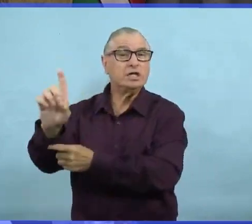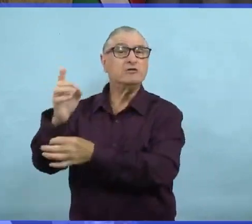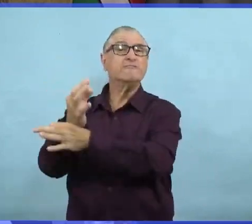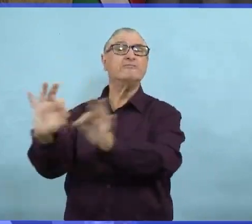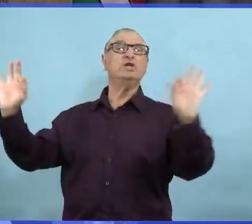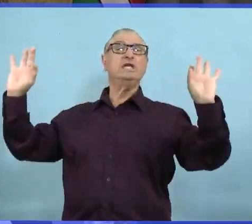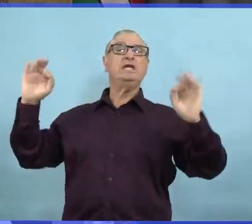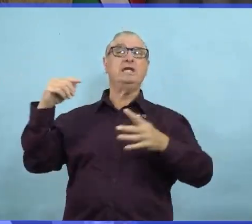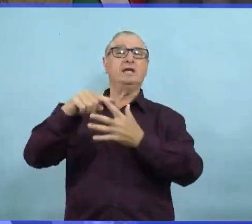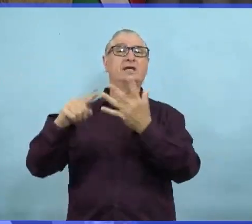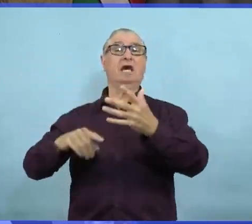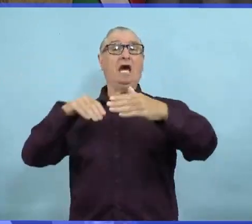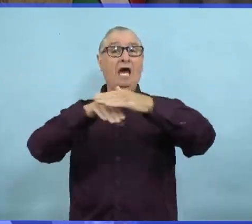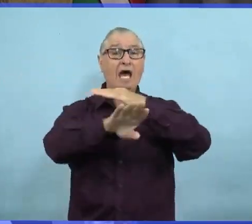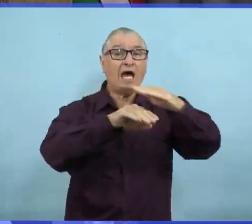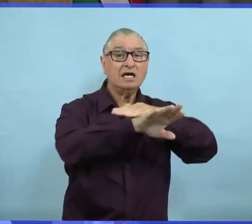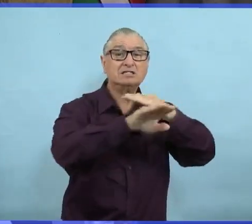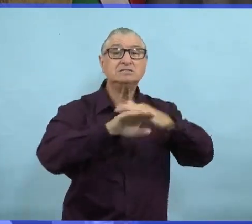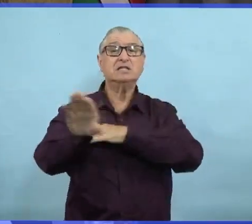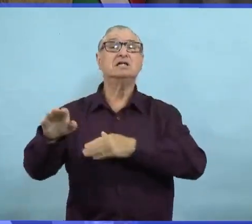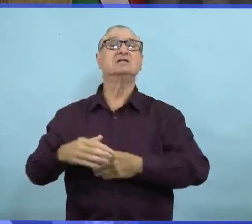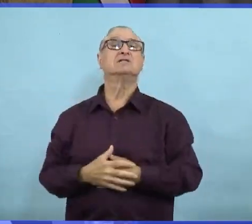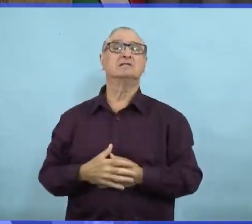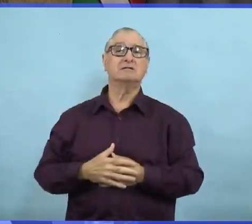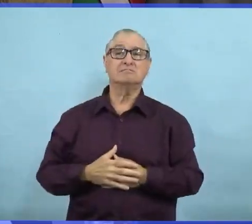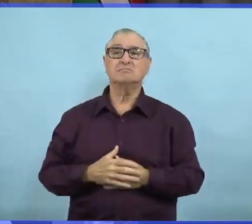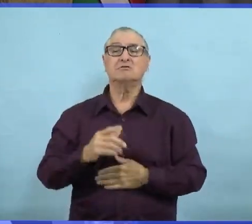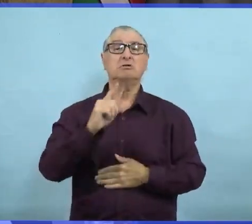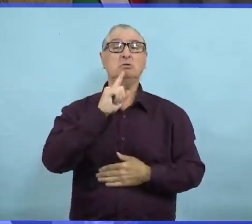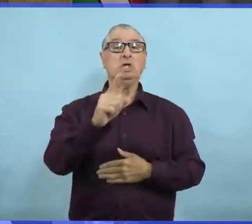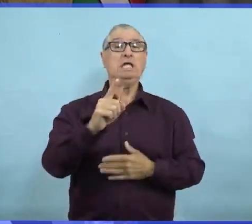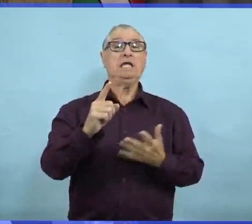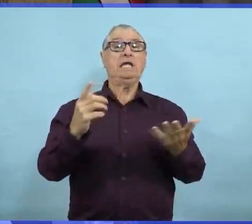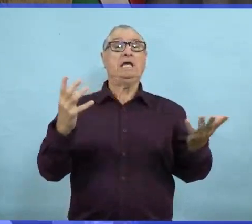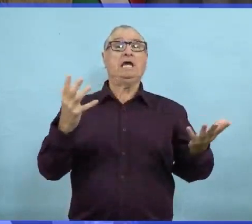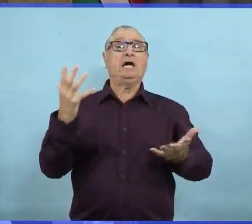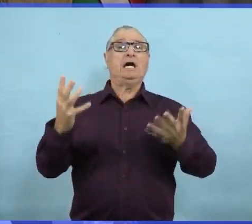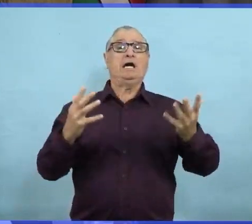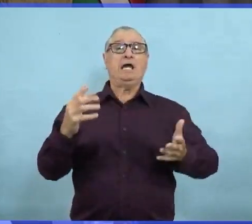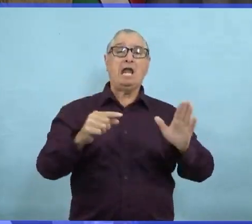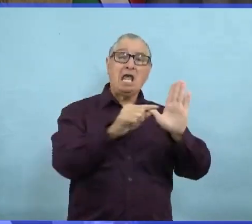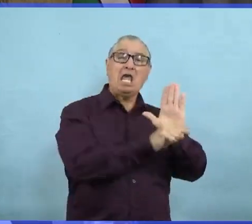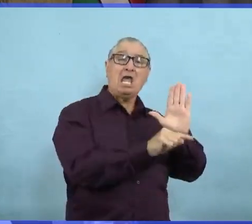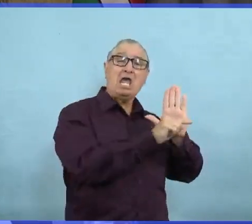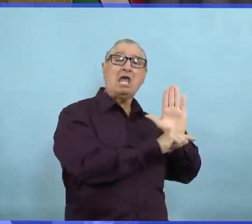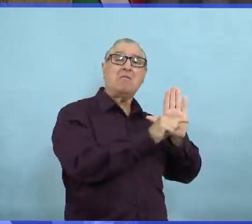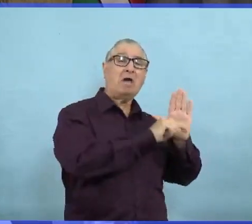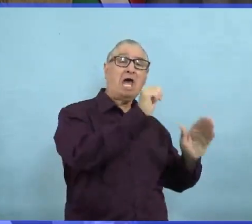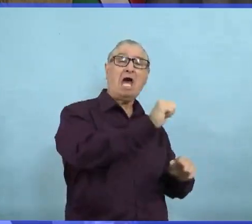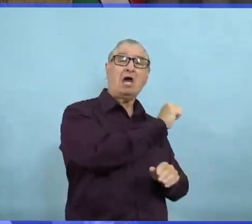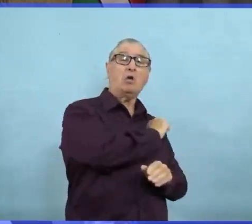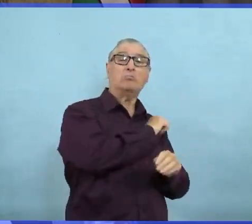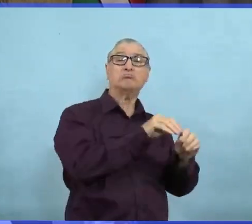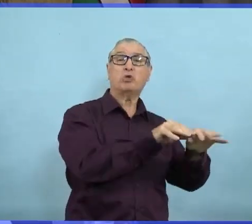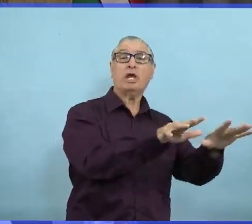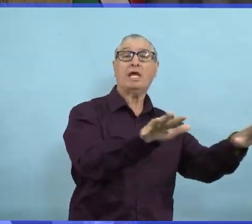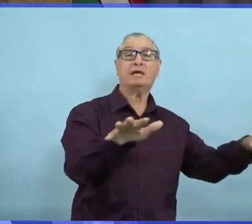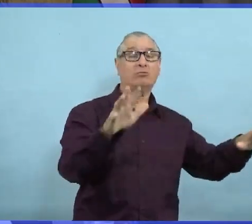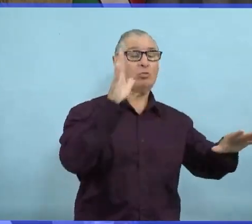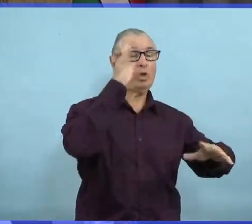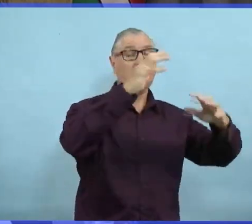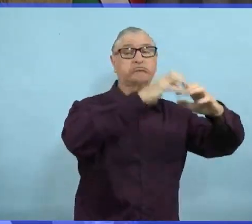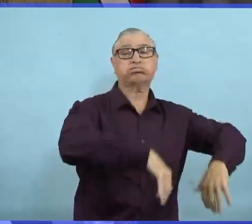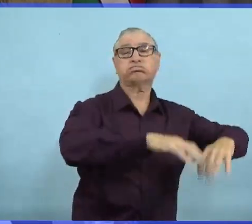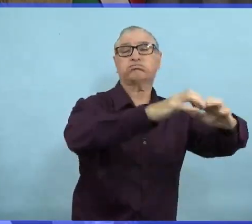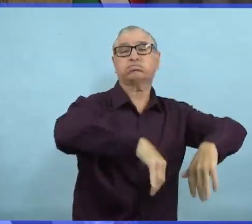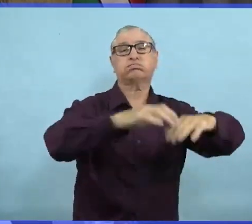and do something with them. It takes a negative will to tear down. It takes a positive will to build up. And we need to